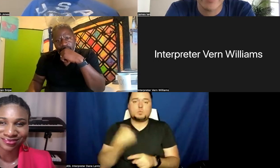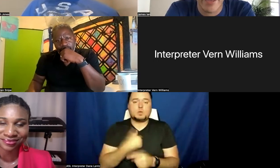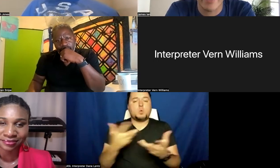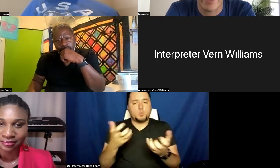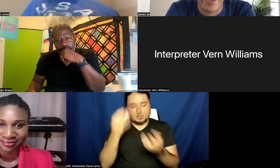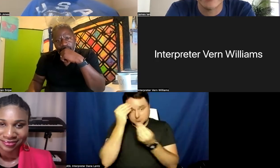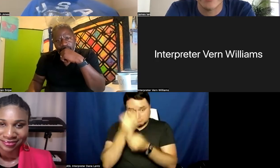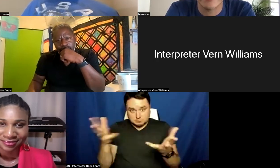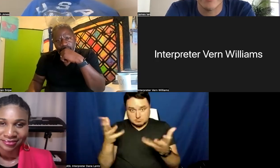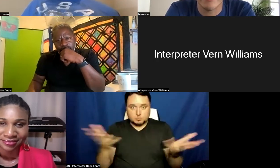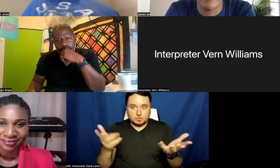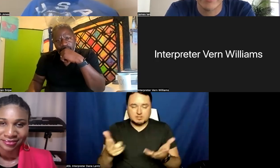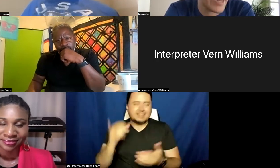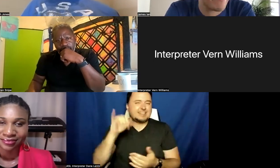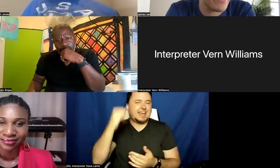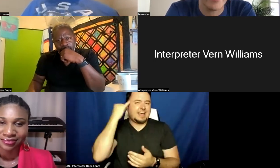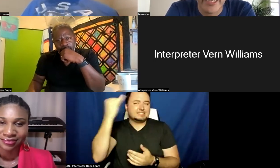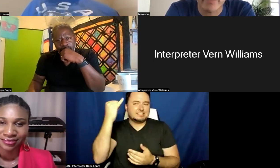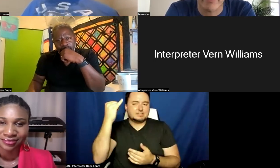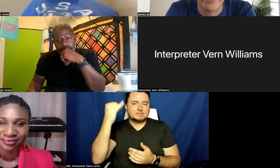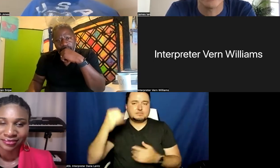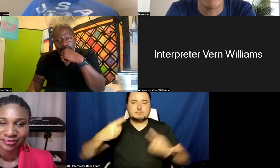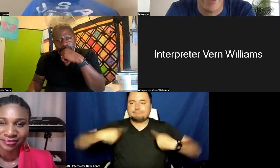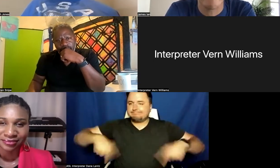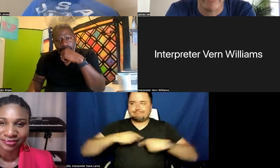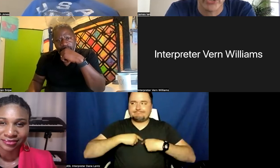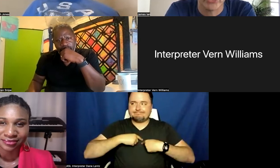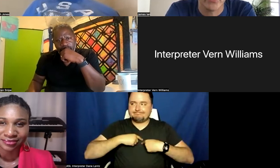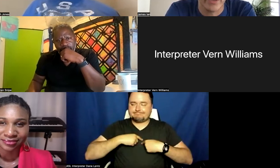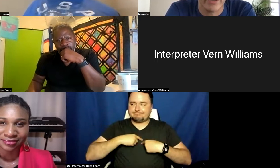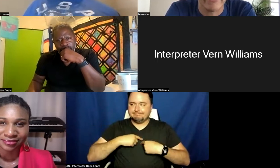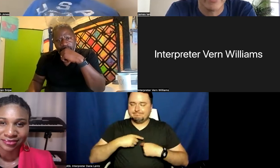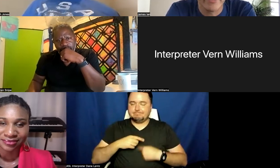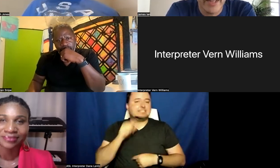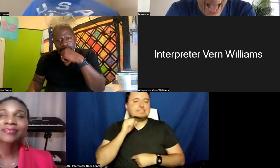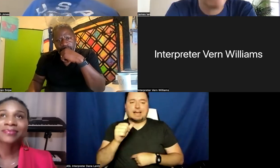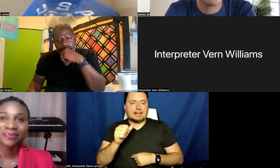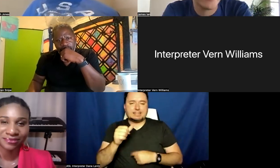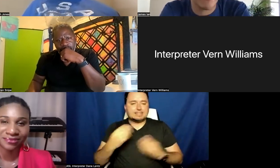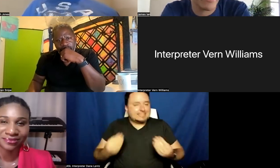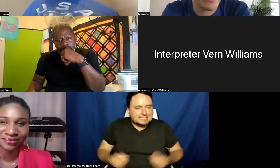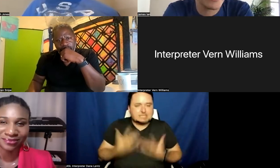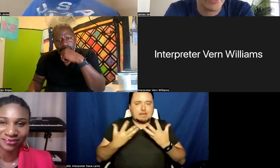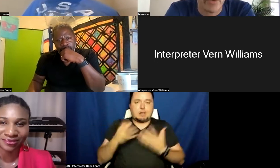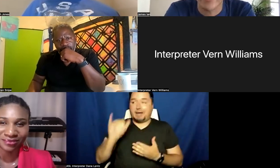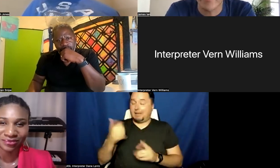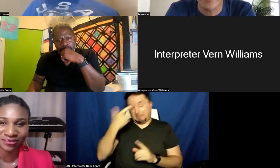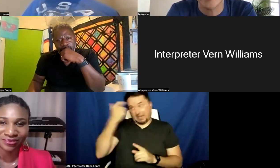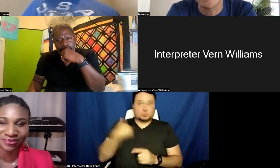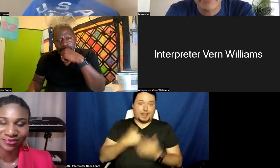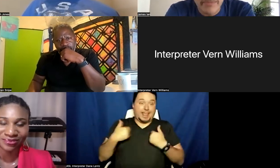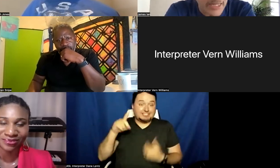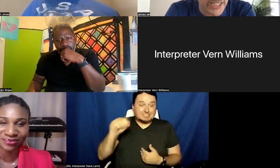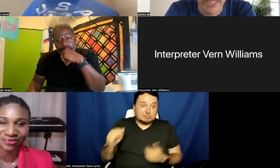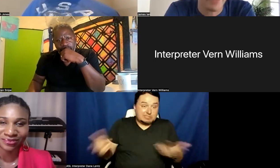convey was that idea of us not being inspirational by virtue of having a disability. And so we really wanted